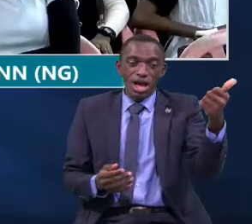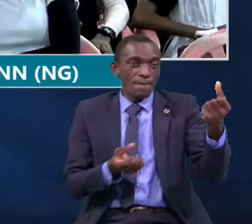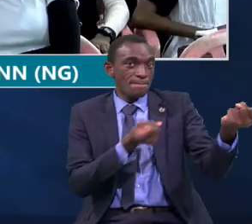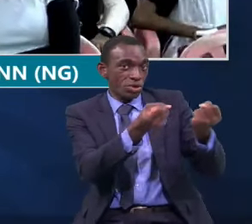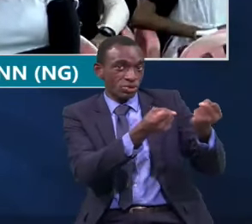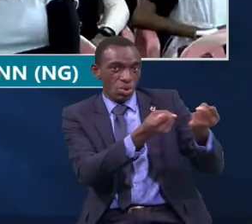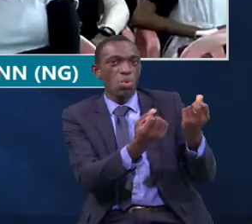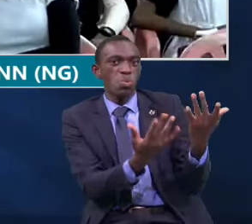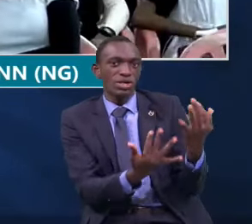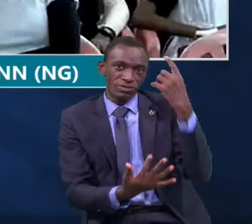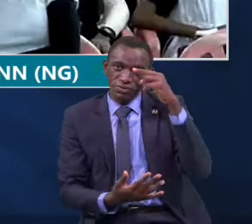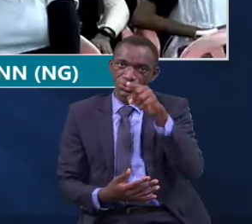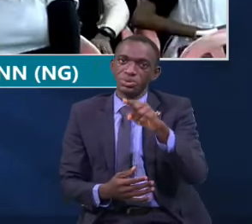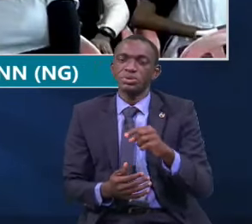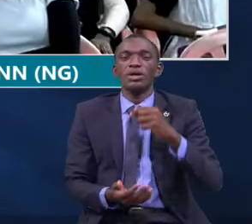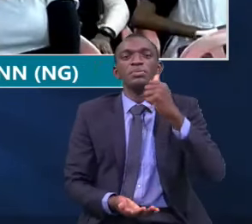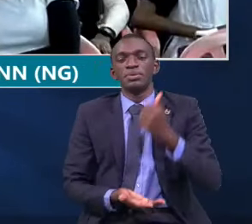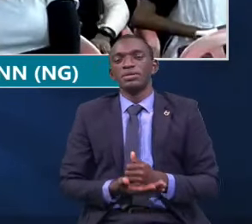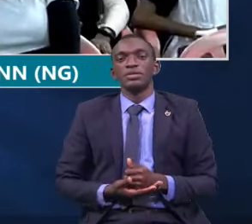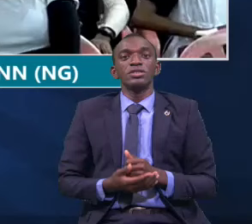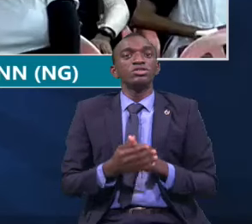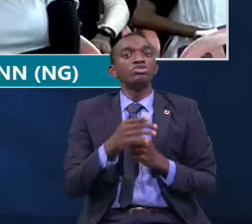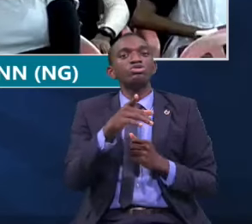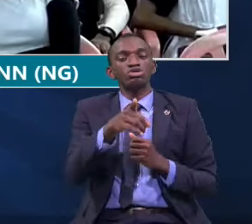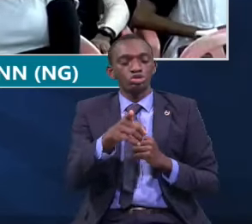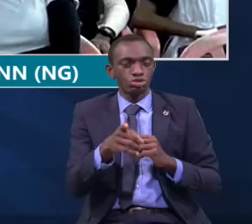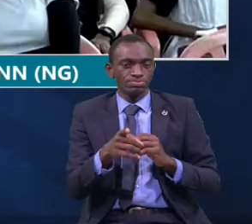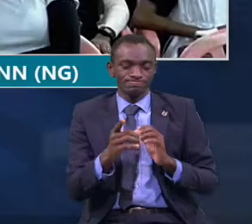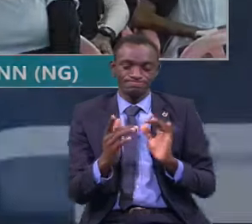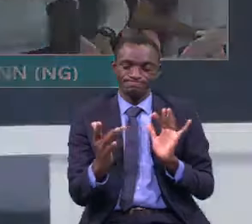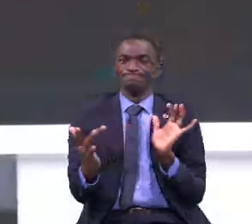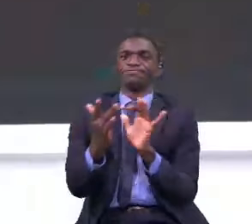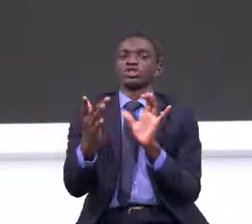you. Un autre taxi t'attend devant. You link up with somebody.